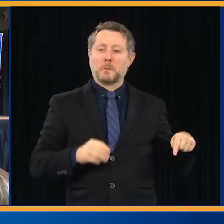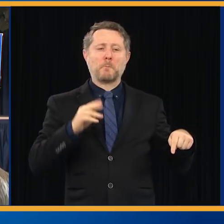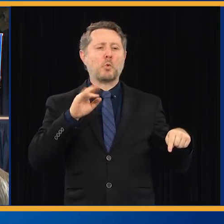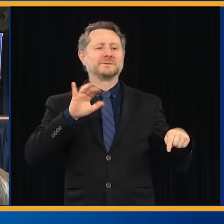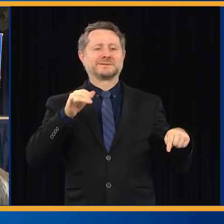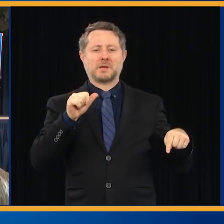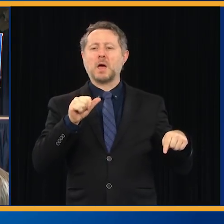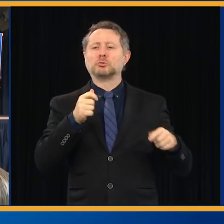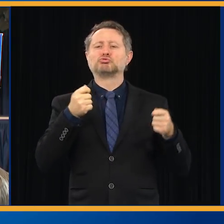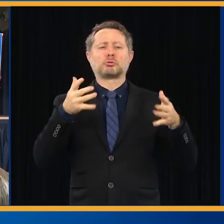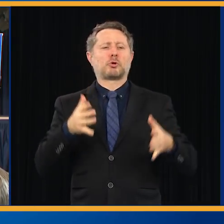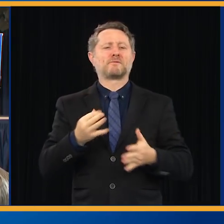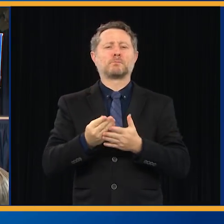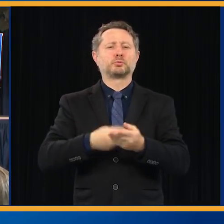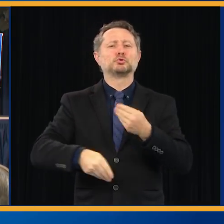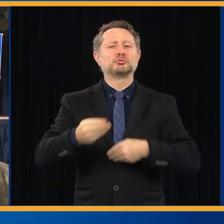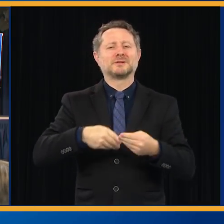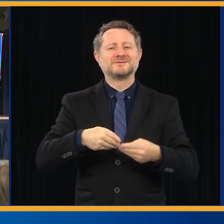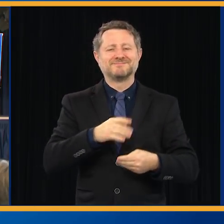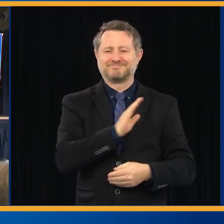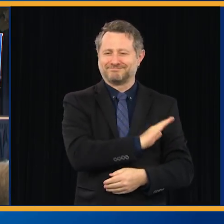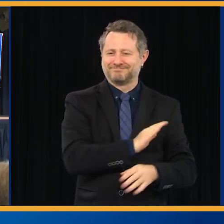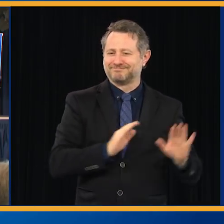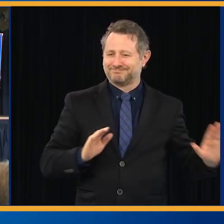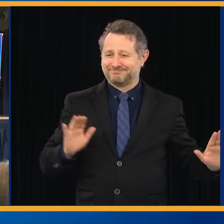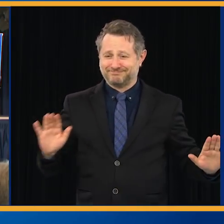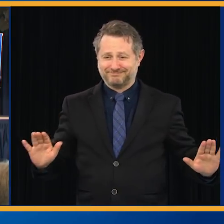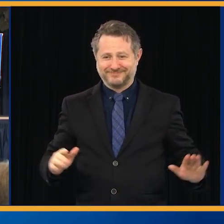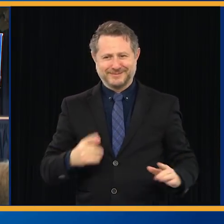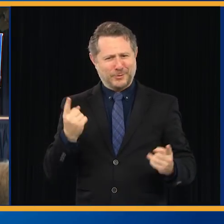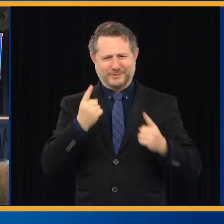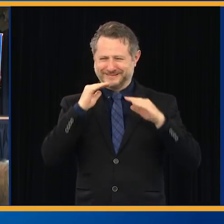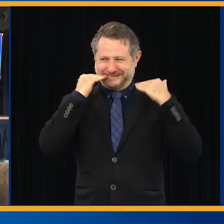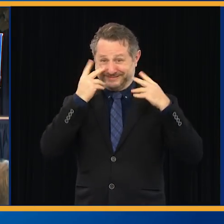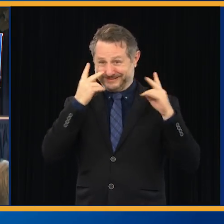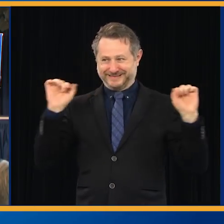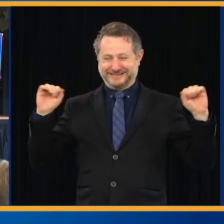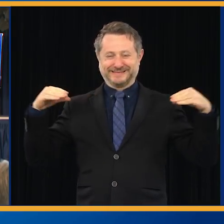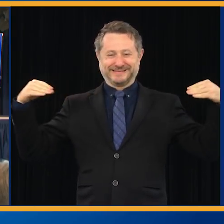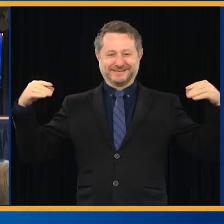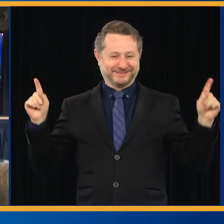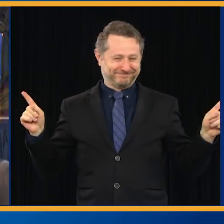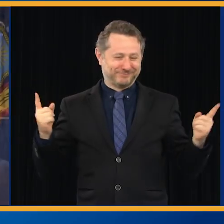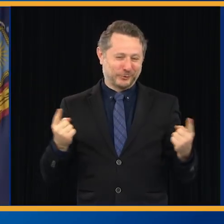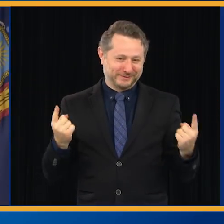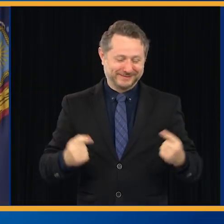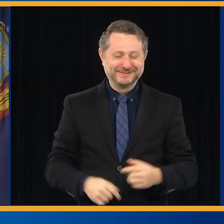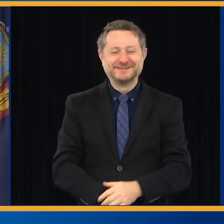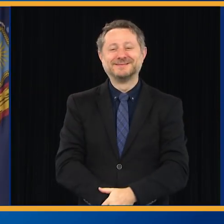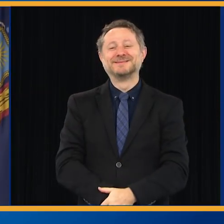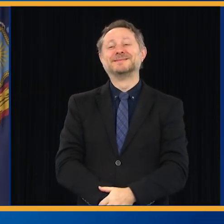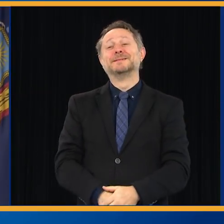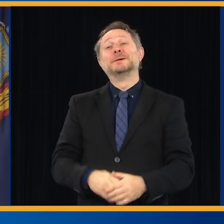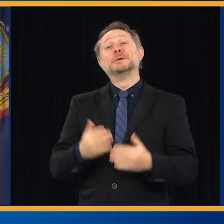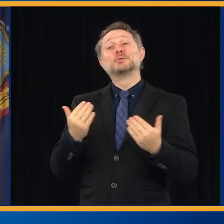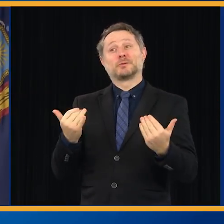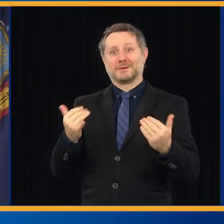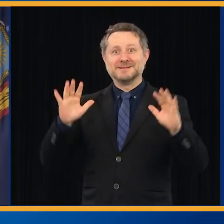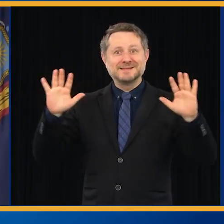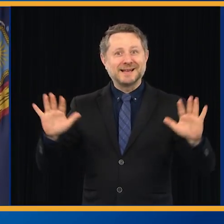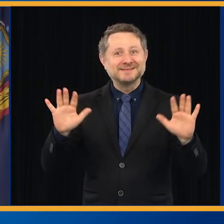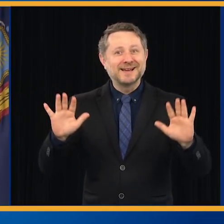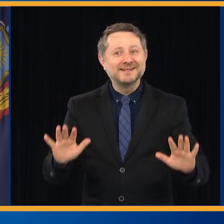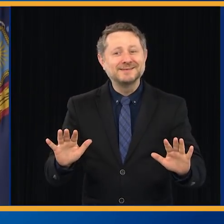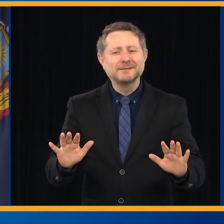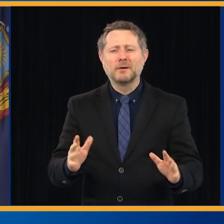Budget. Always happy, always smiling. Today is Sunday. It's a beautiful